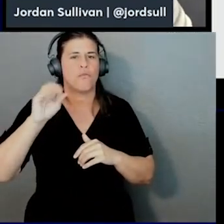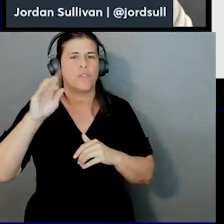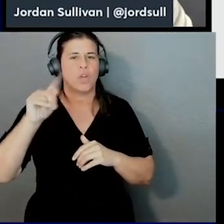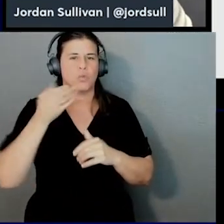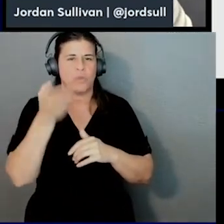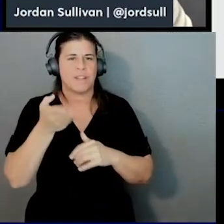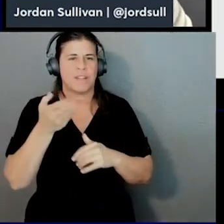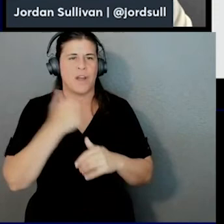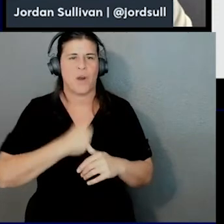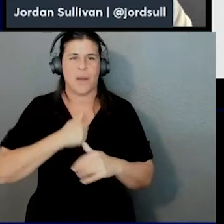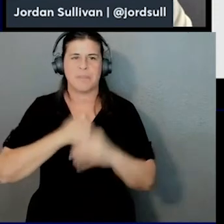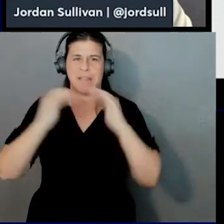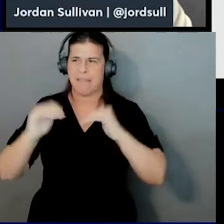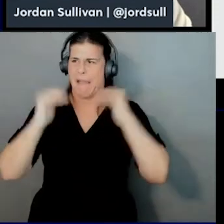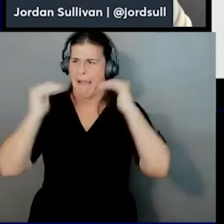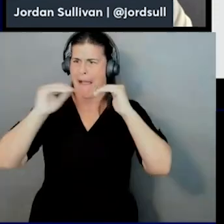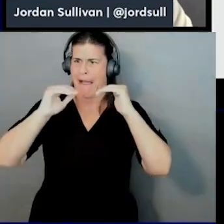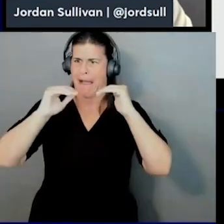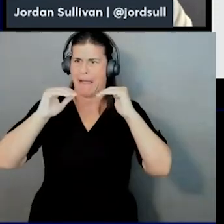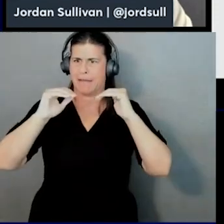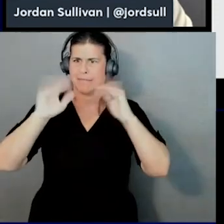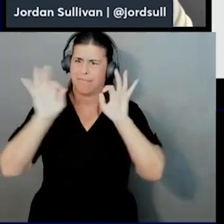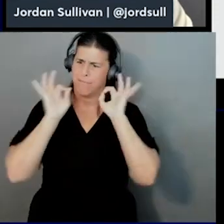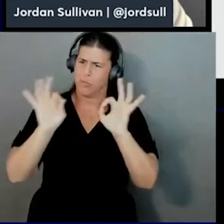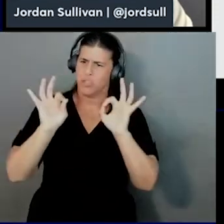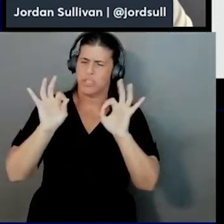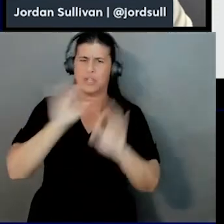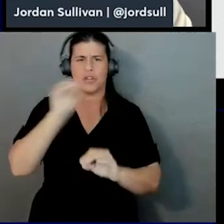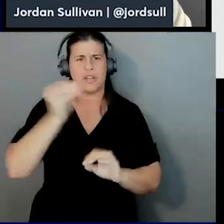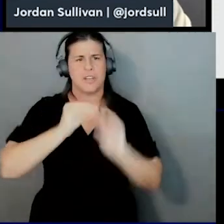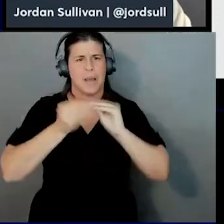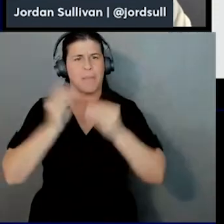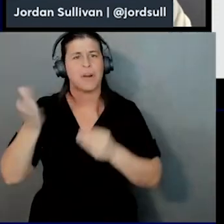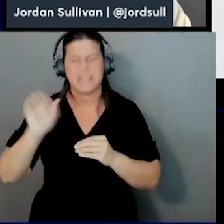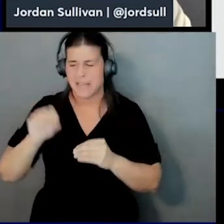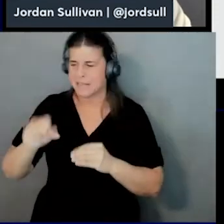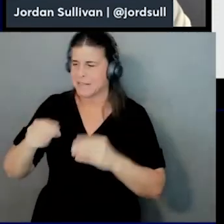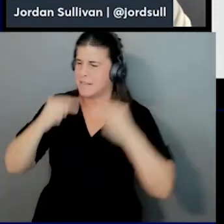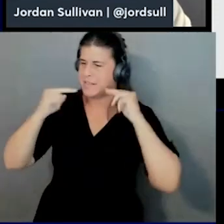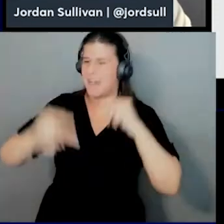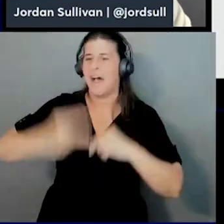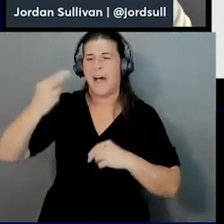high precision number there. yeah, it's high precision number. Basically, it's a